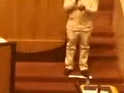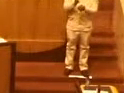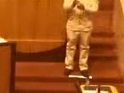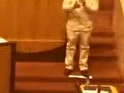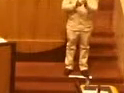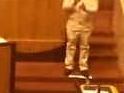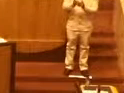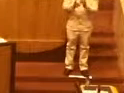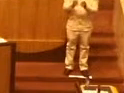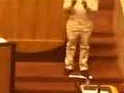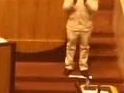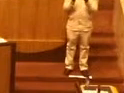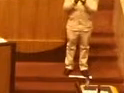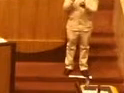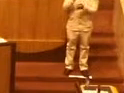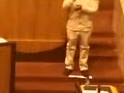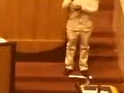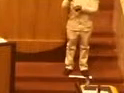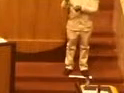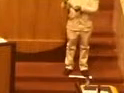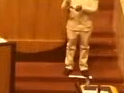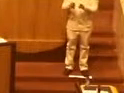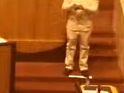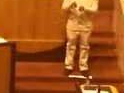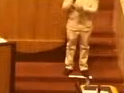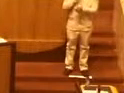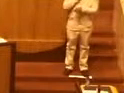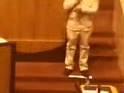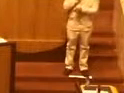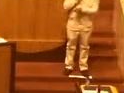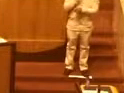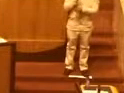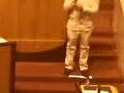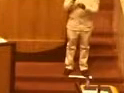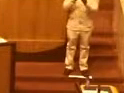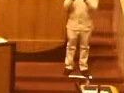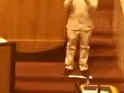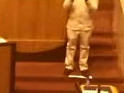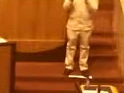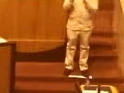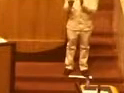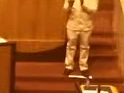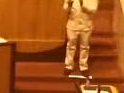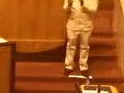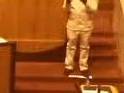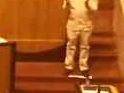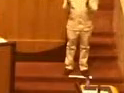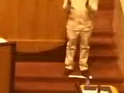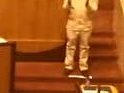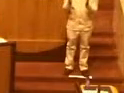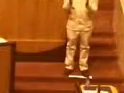APP and considered its appropriated budget. We have pointed out